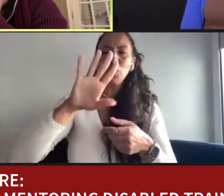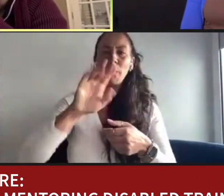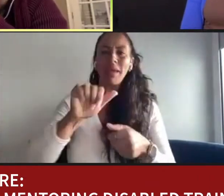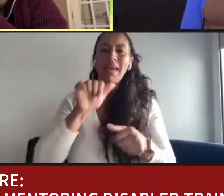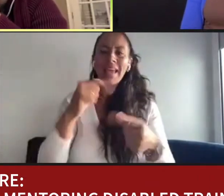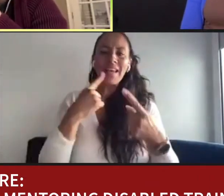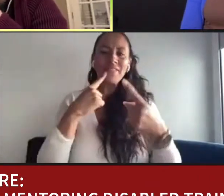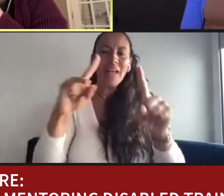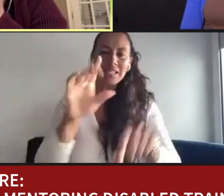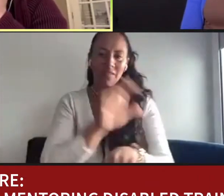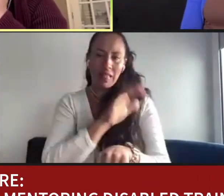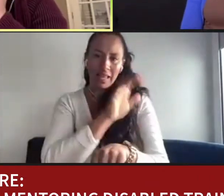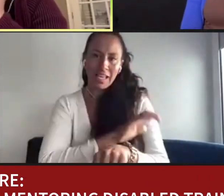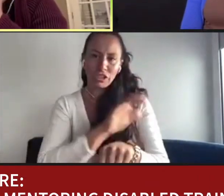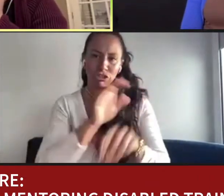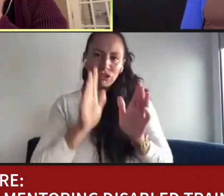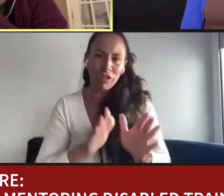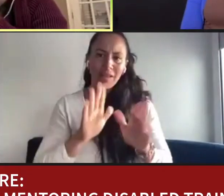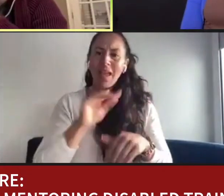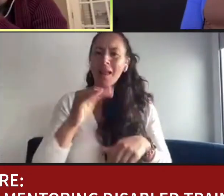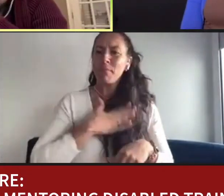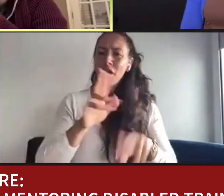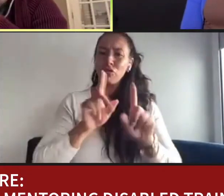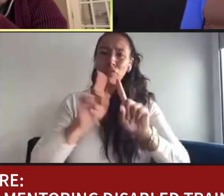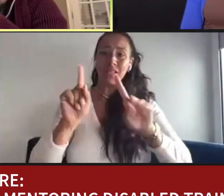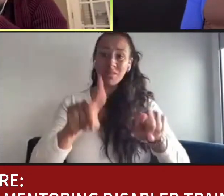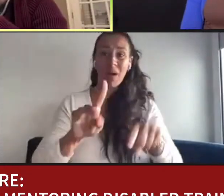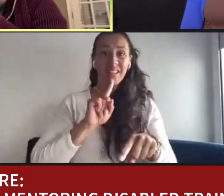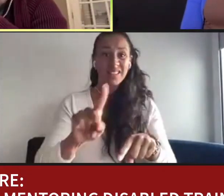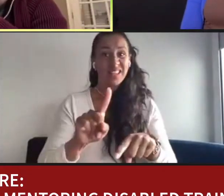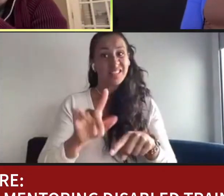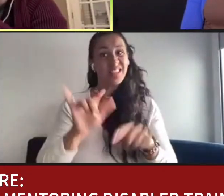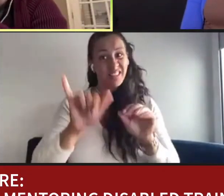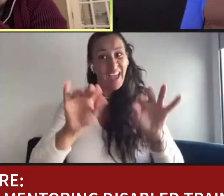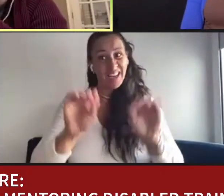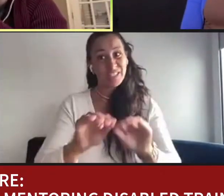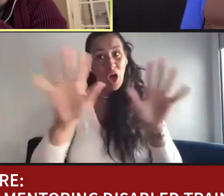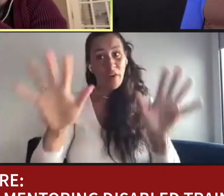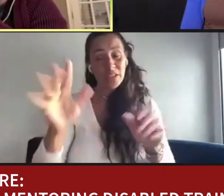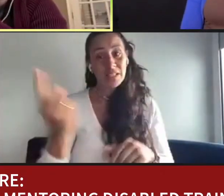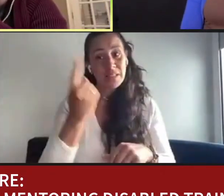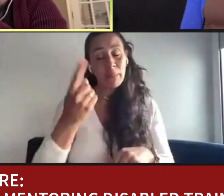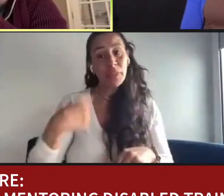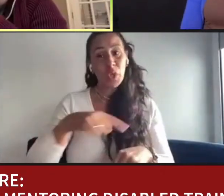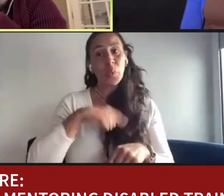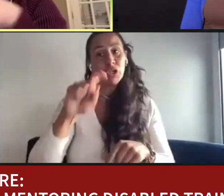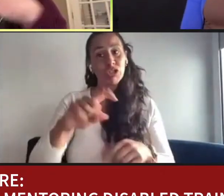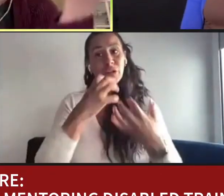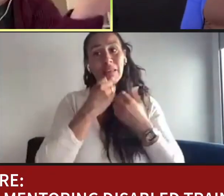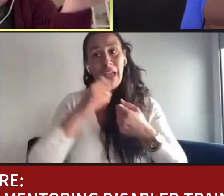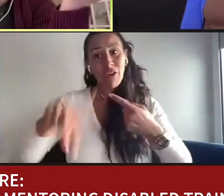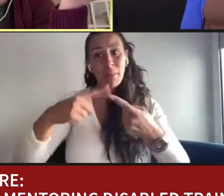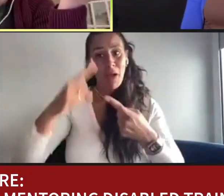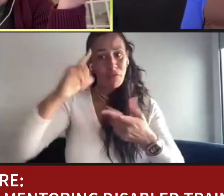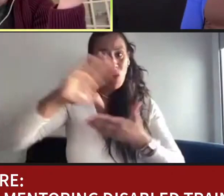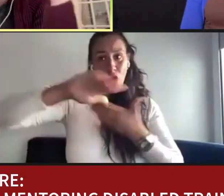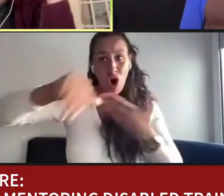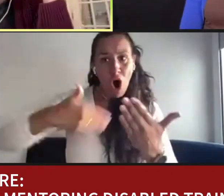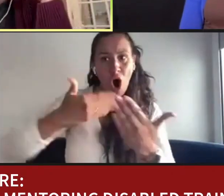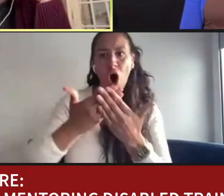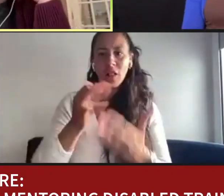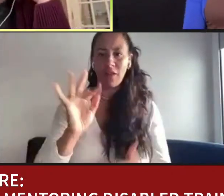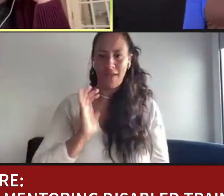ineffective clinician? And my response is, that is obviously something we should care about for all of our